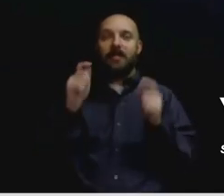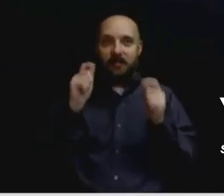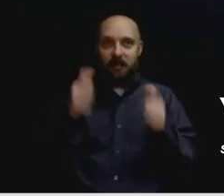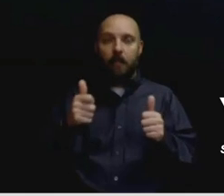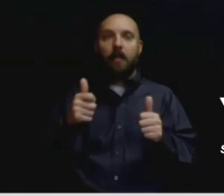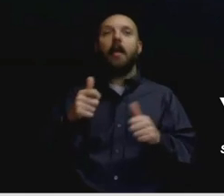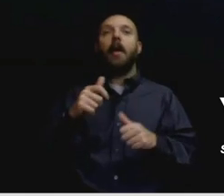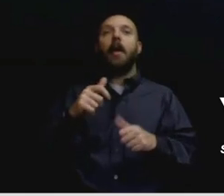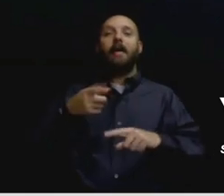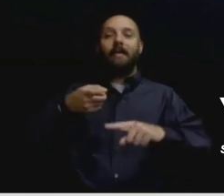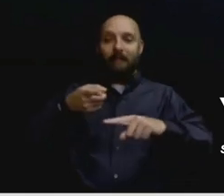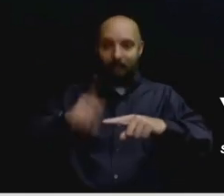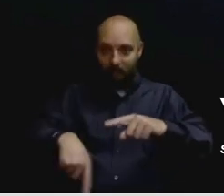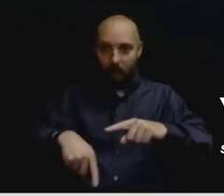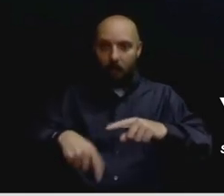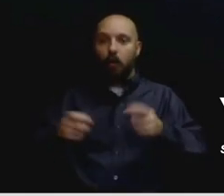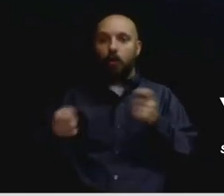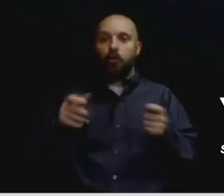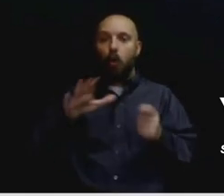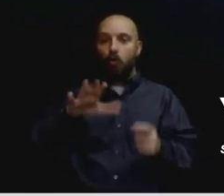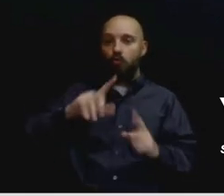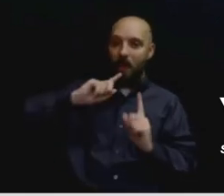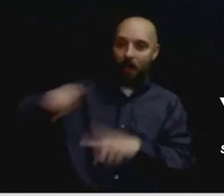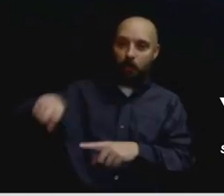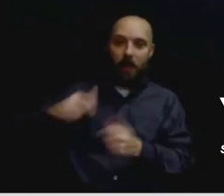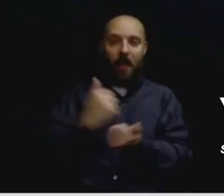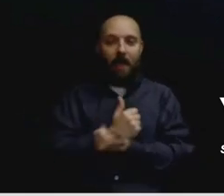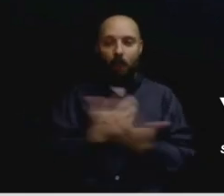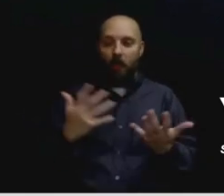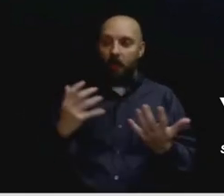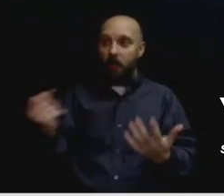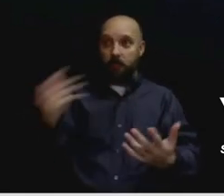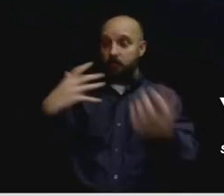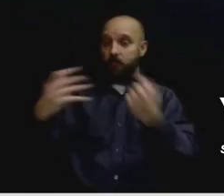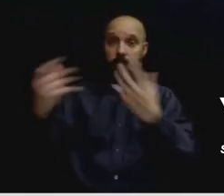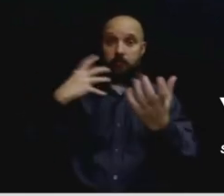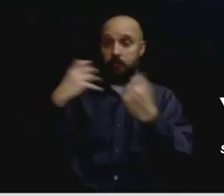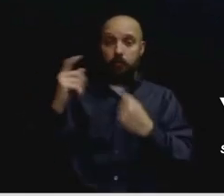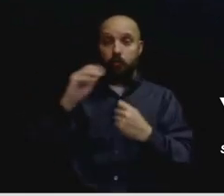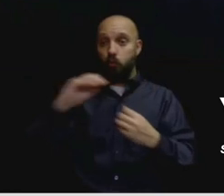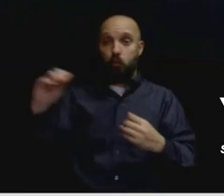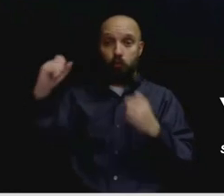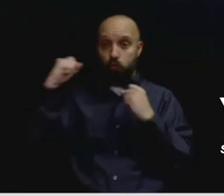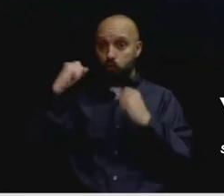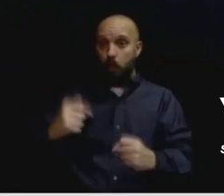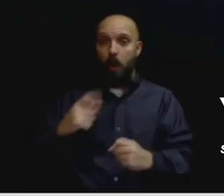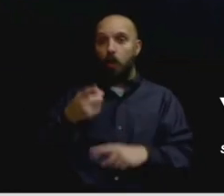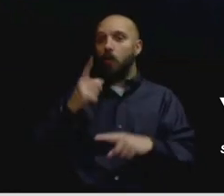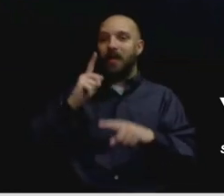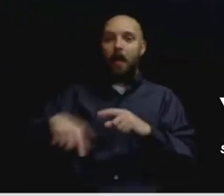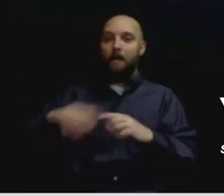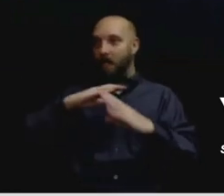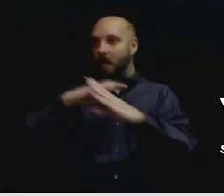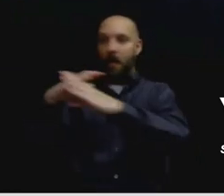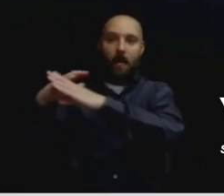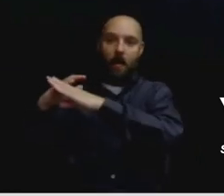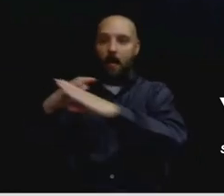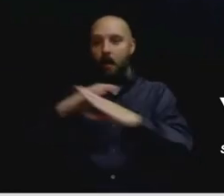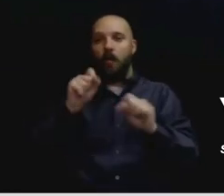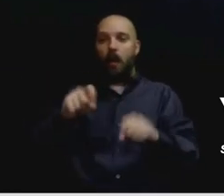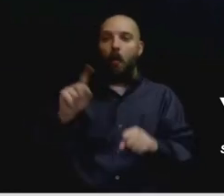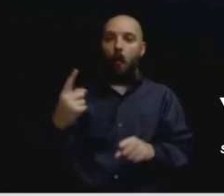unable to control your reactions. Everything is coming on too strong and you can't block it out. You can only